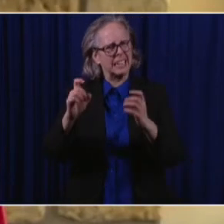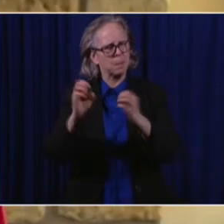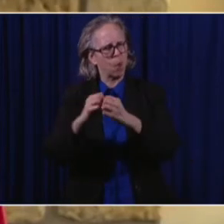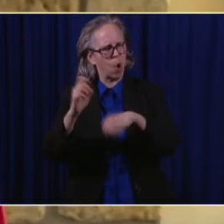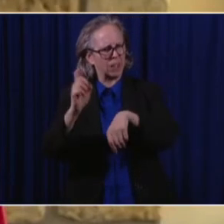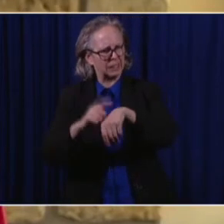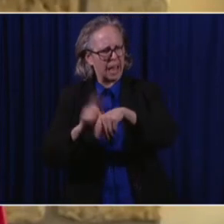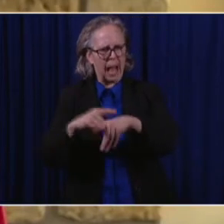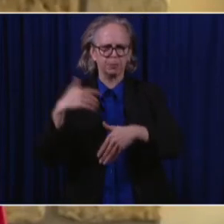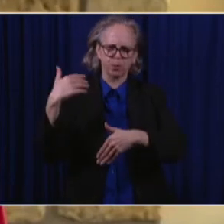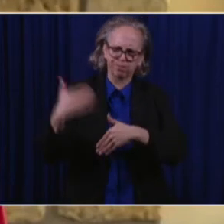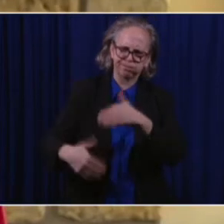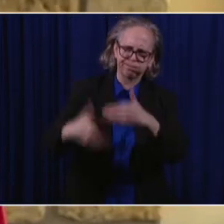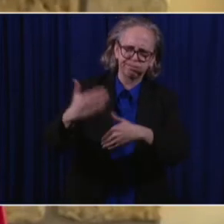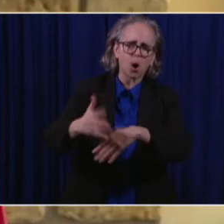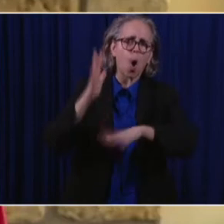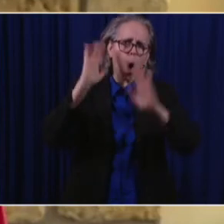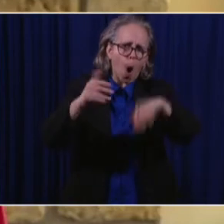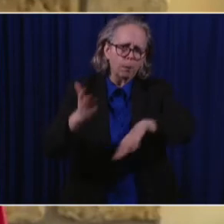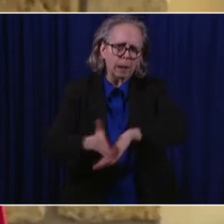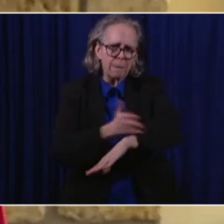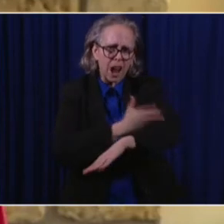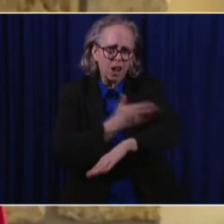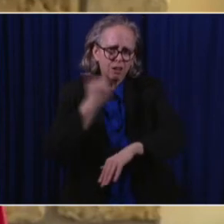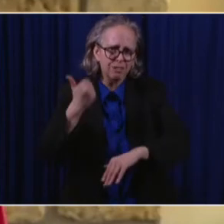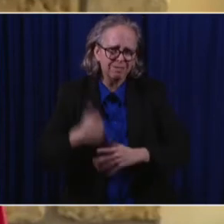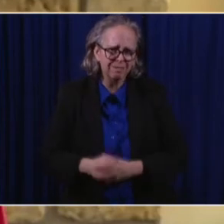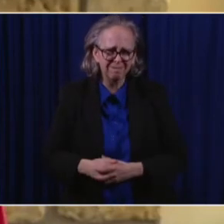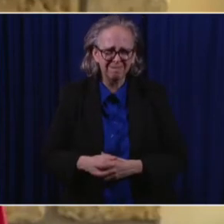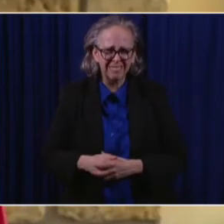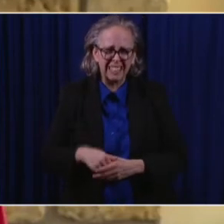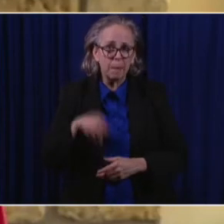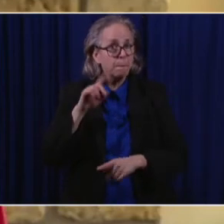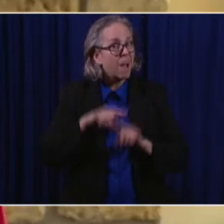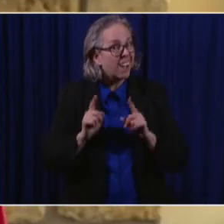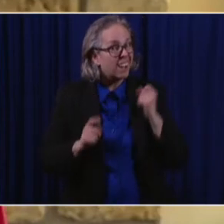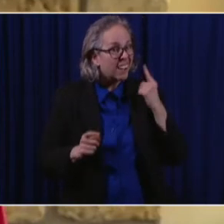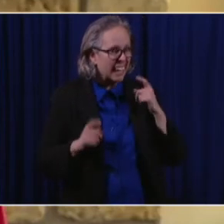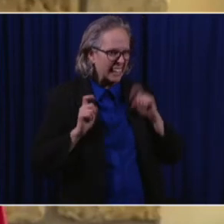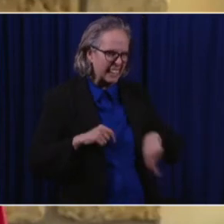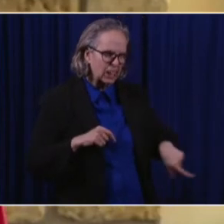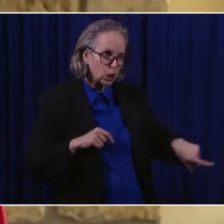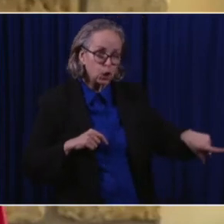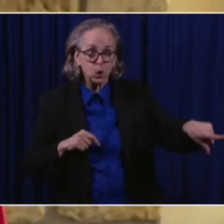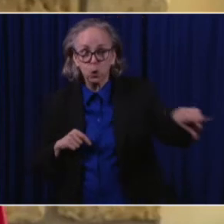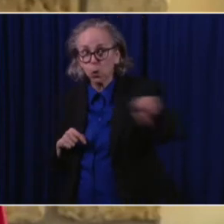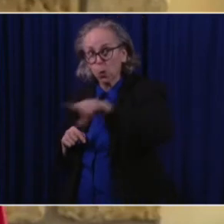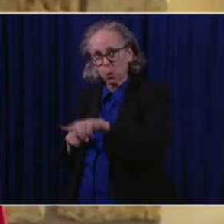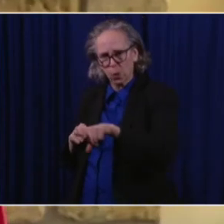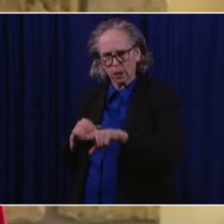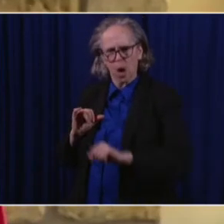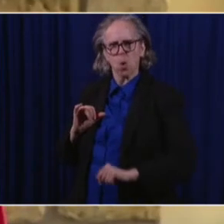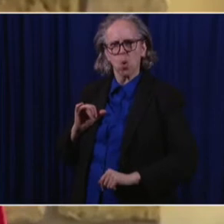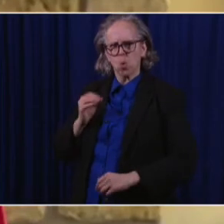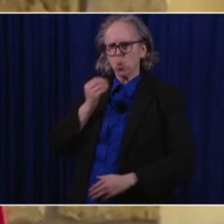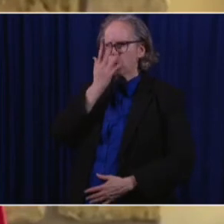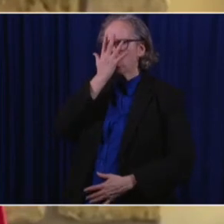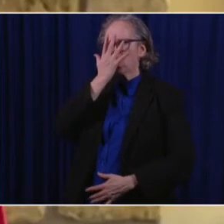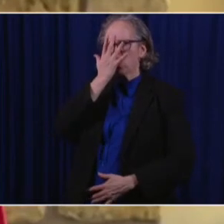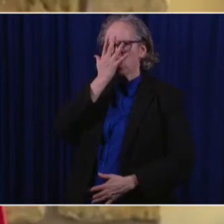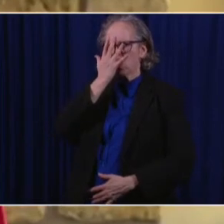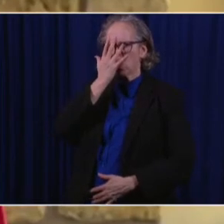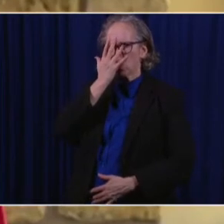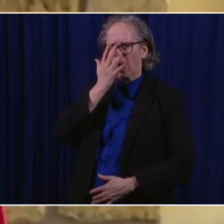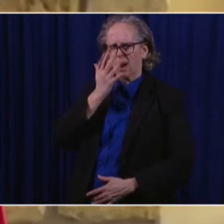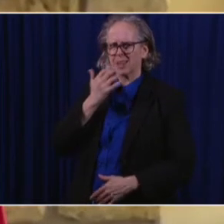people soak in what the reality is of this. Early on, it was easy to say, I